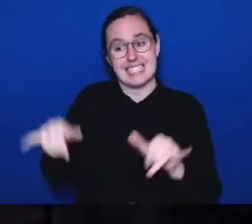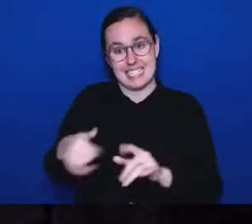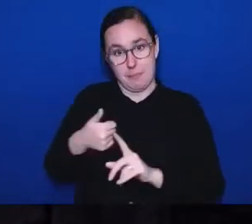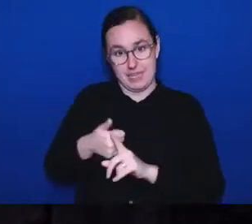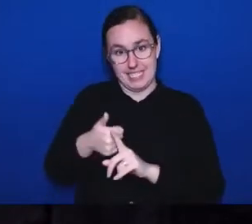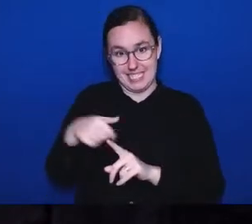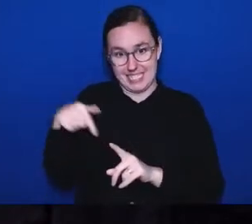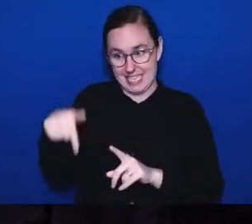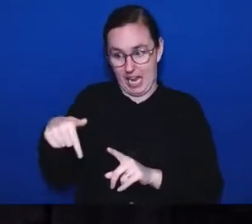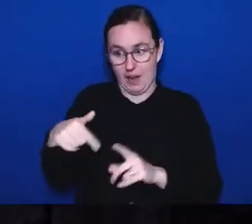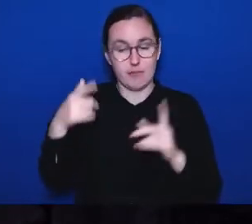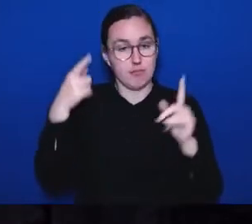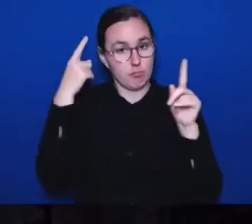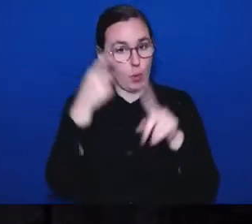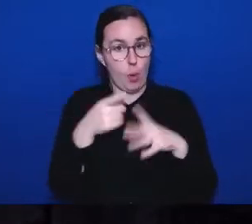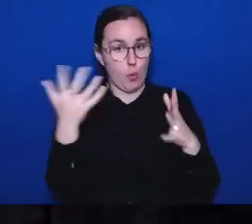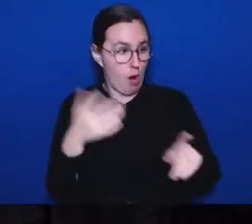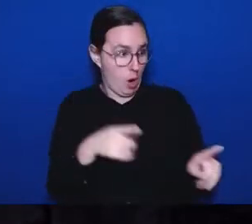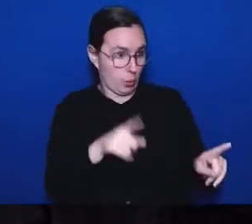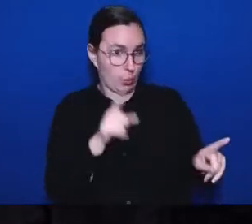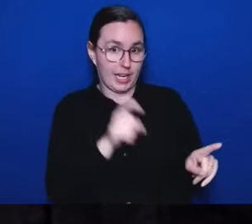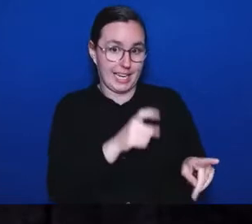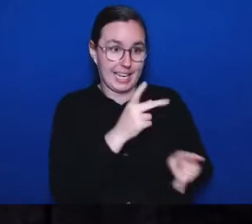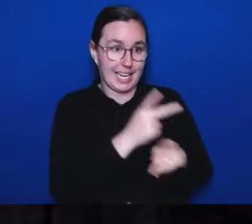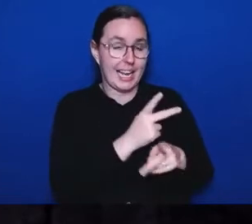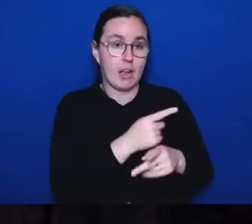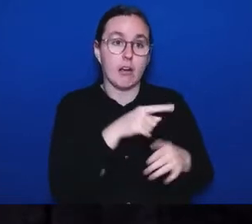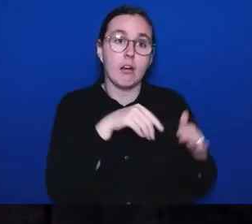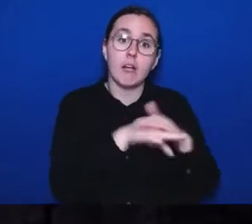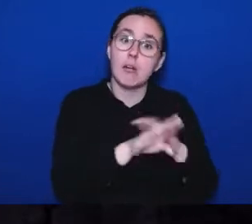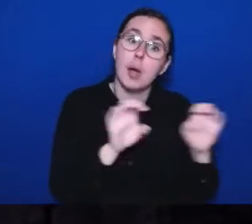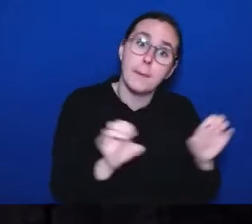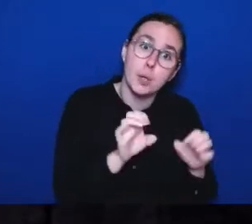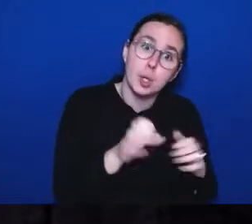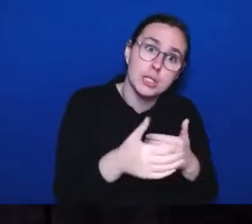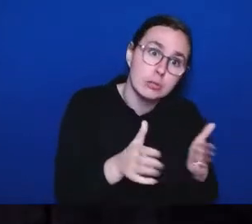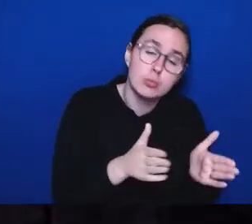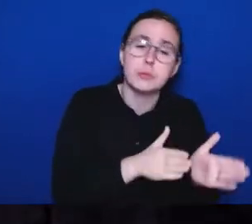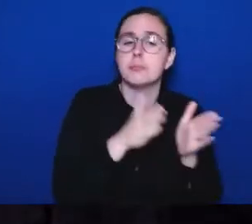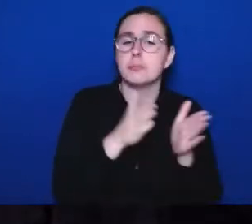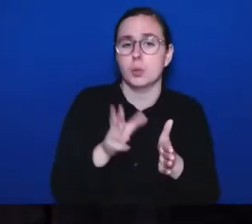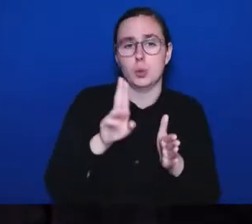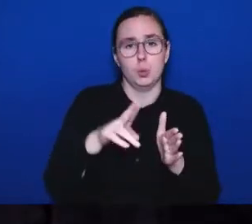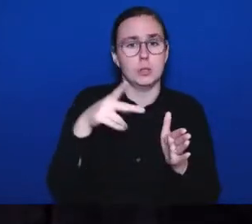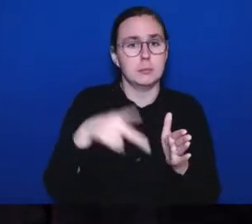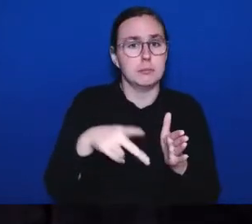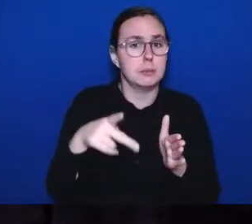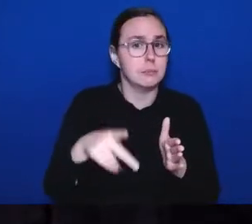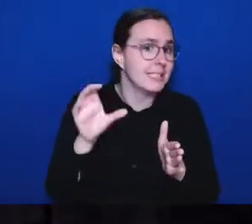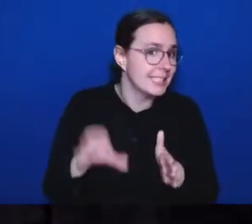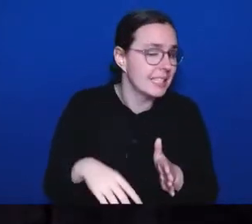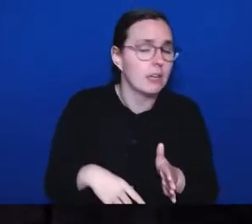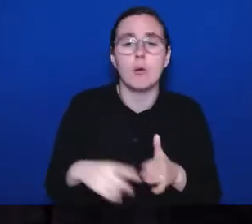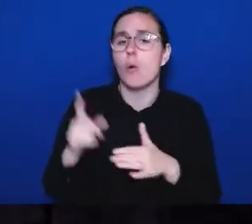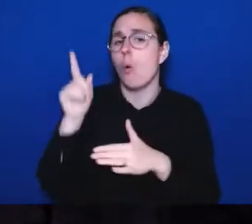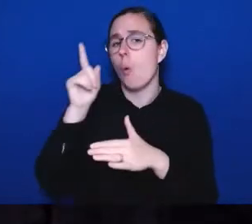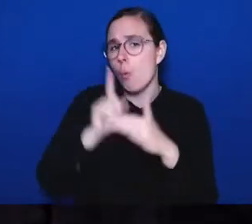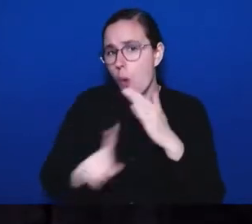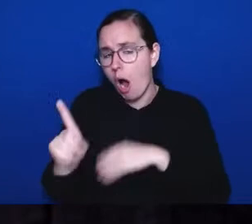gone to an emergency room or you've gone to an urgent primary care center or a walk-in clinic or other place and you clearly need